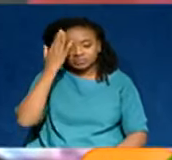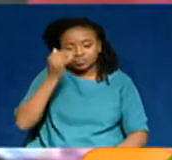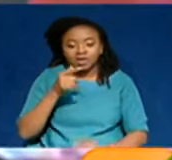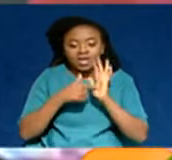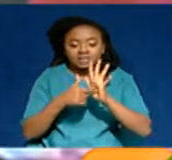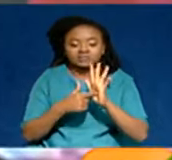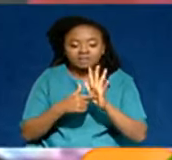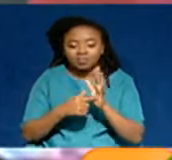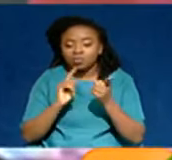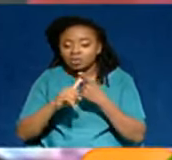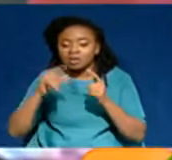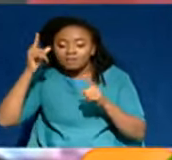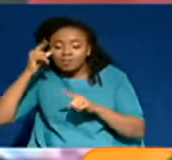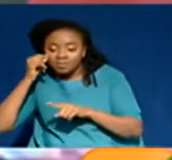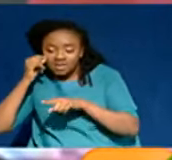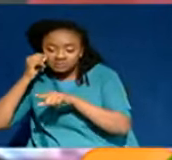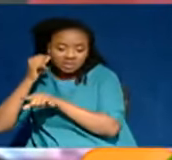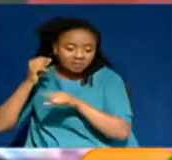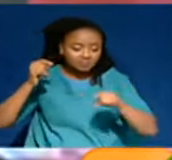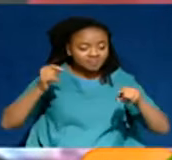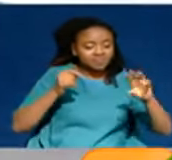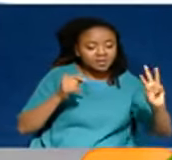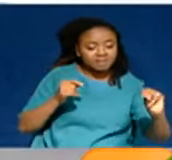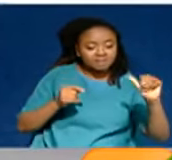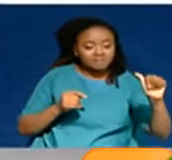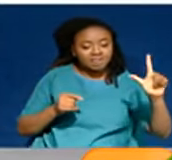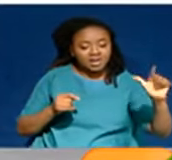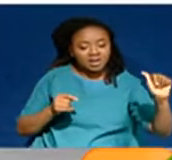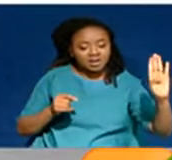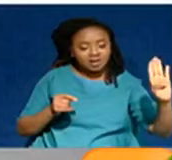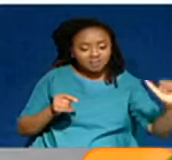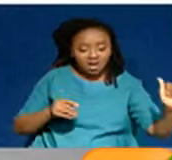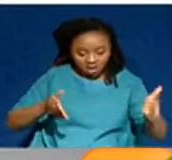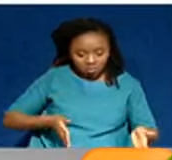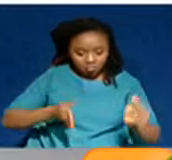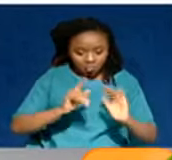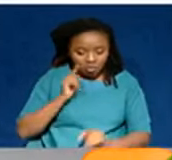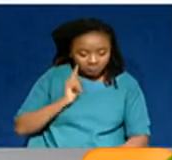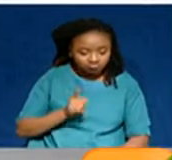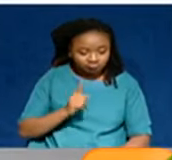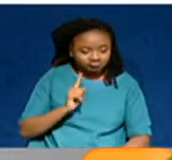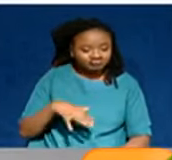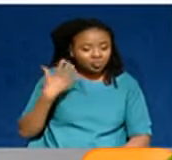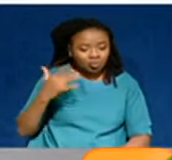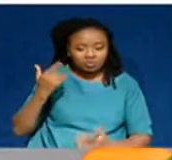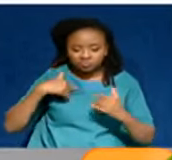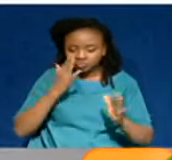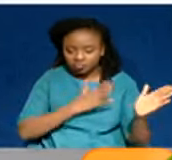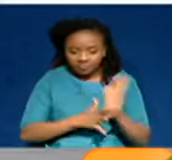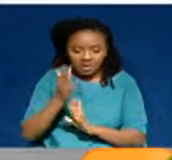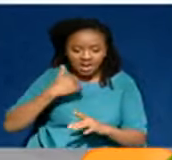Mombasa-Malaba Highway, yeah. Which is the greatest contributor in terms of highways deaths, we are going to put speed cameras